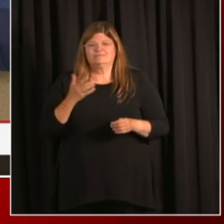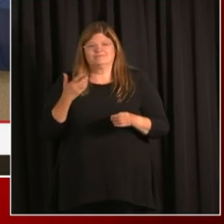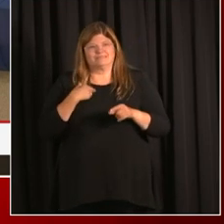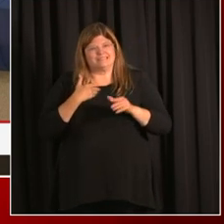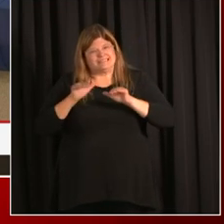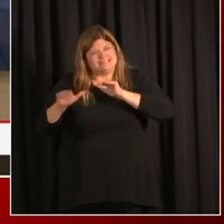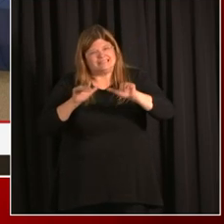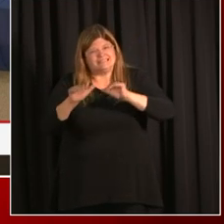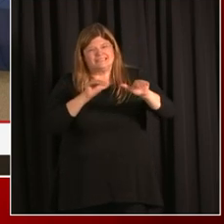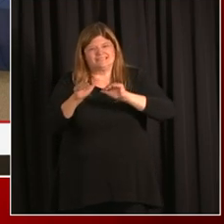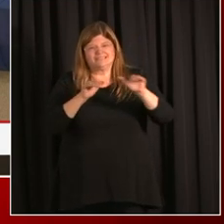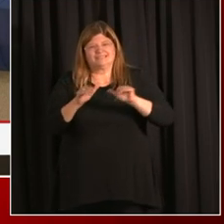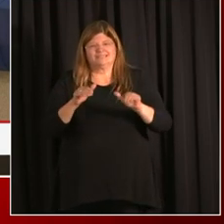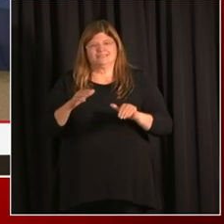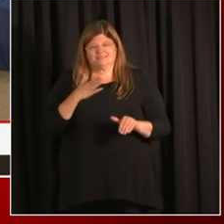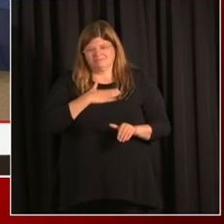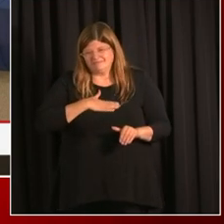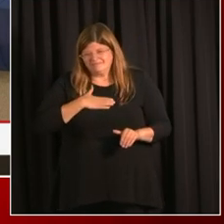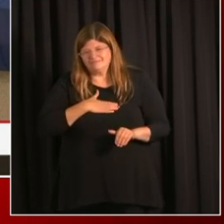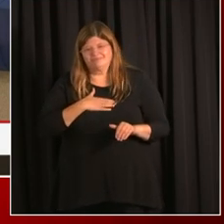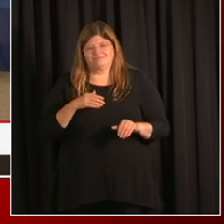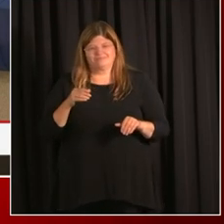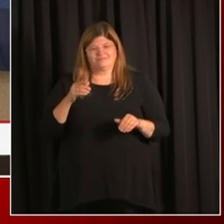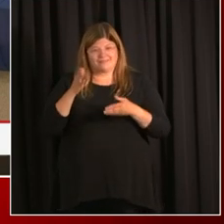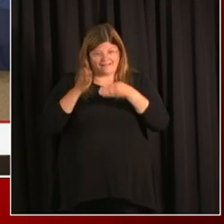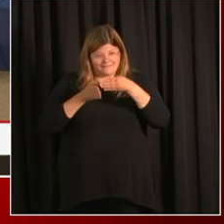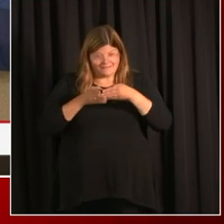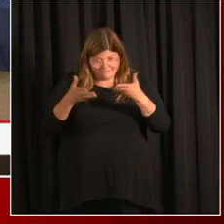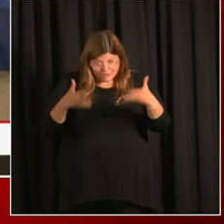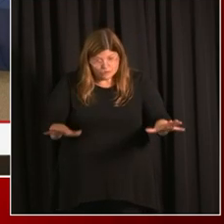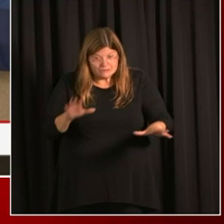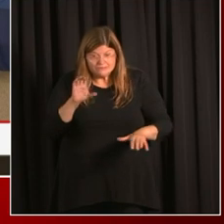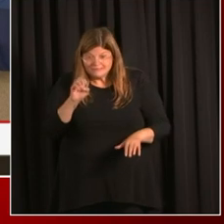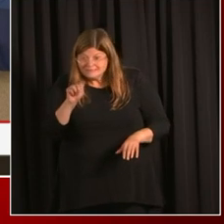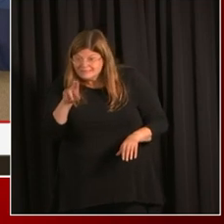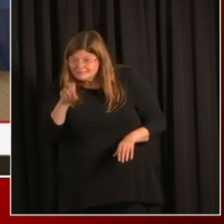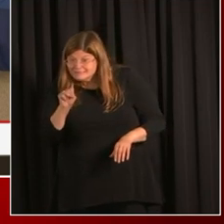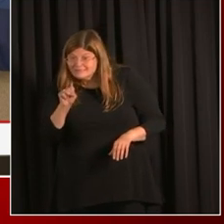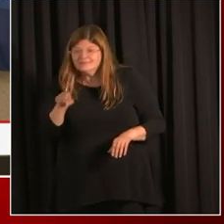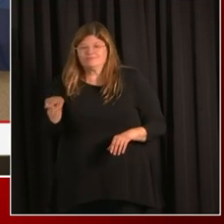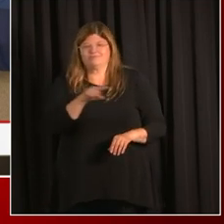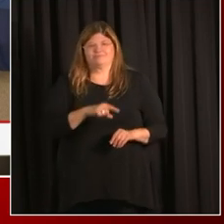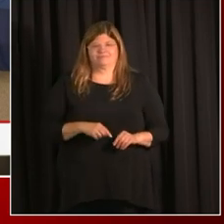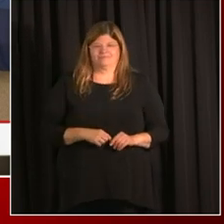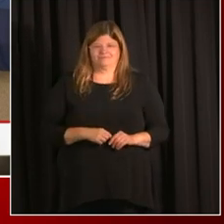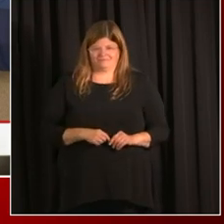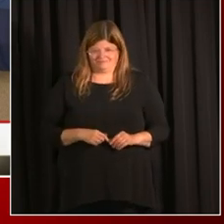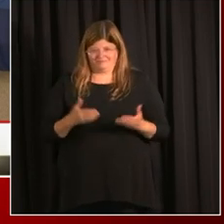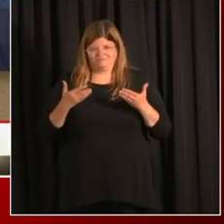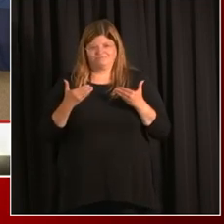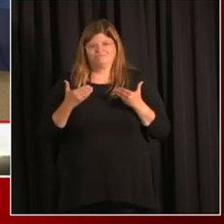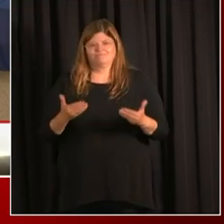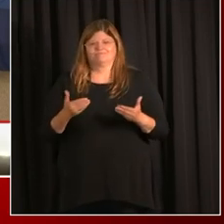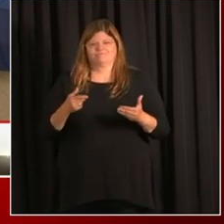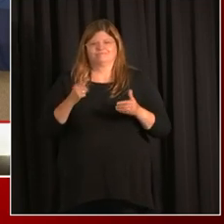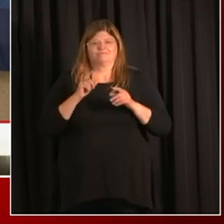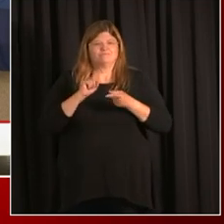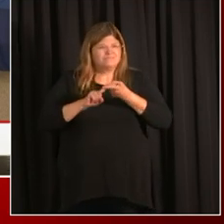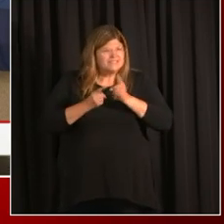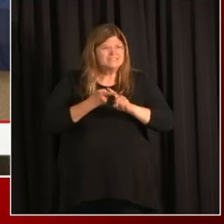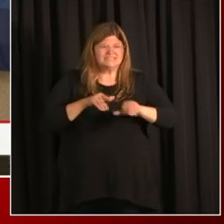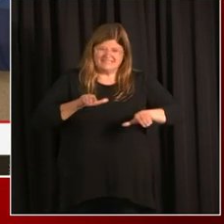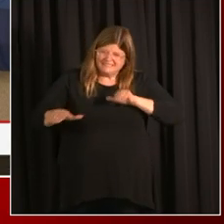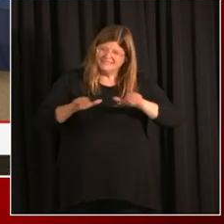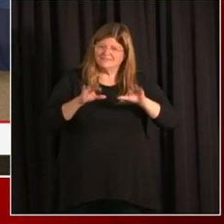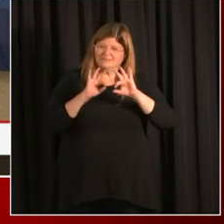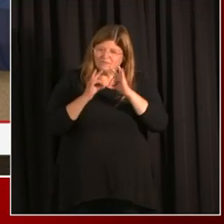that I chat with in my day-to-day, have you completed your census? I hope you'll join us in doing that. and asking all of your friends, family,